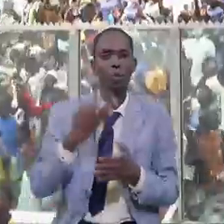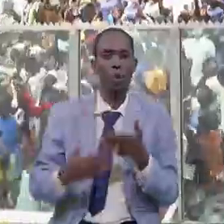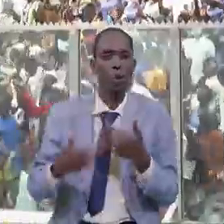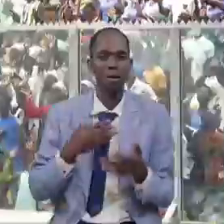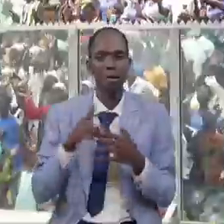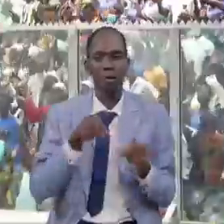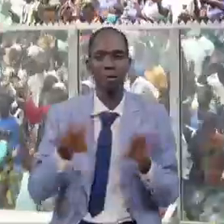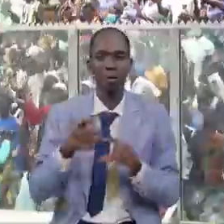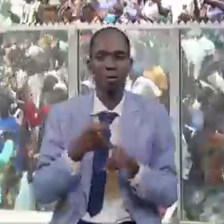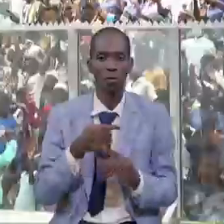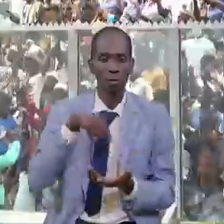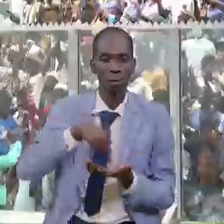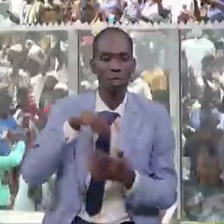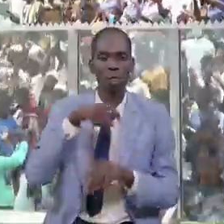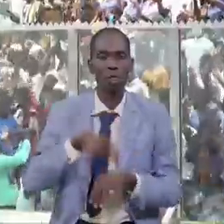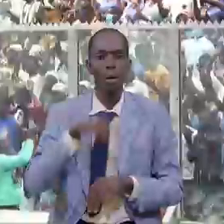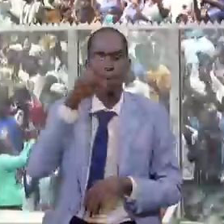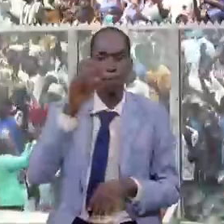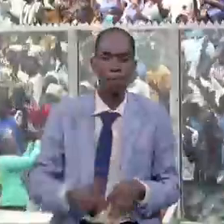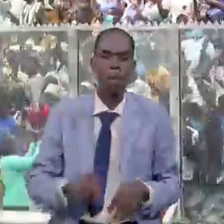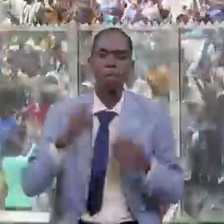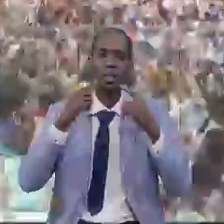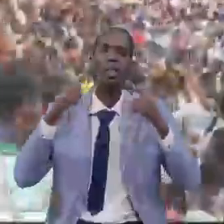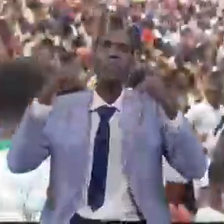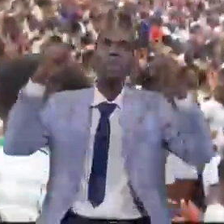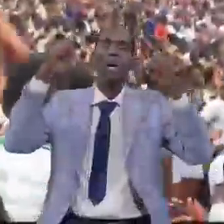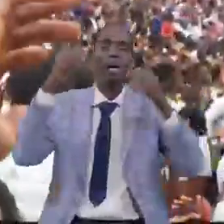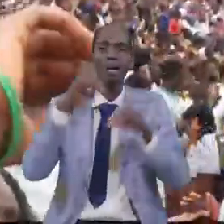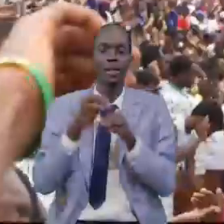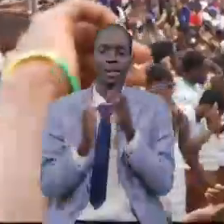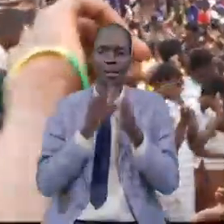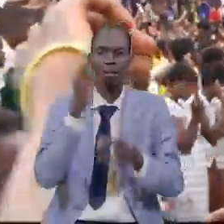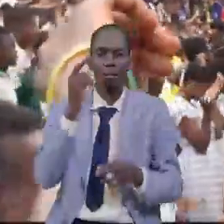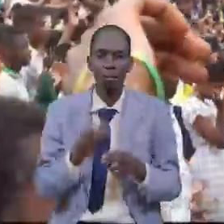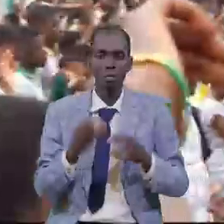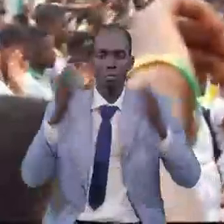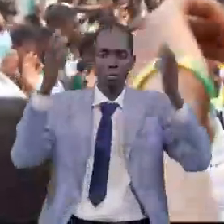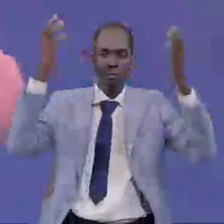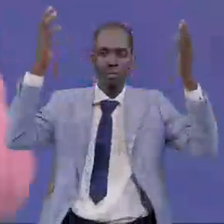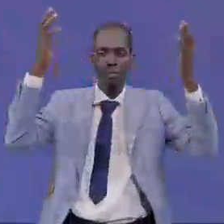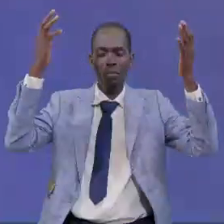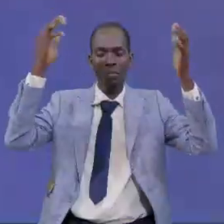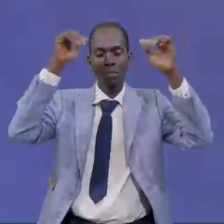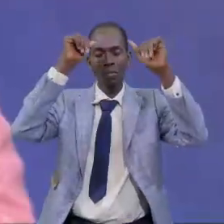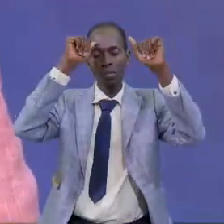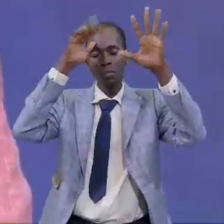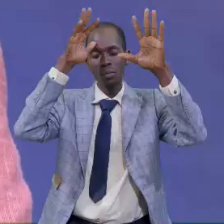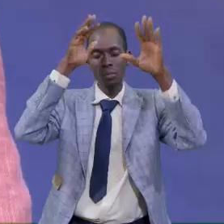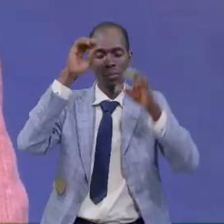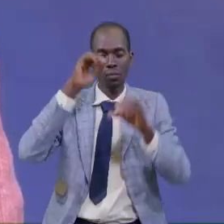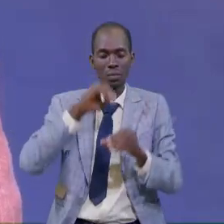time must succeed. Raise up that hand. Father, in